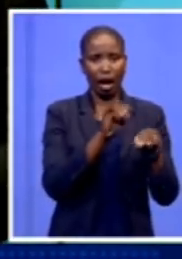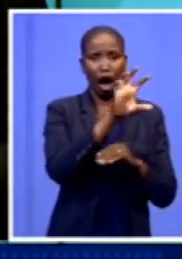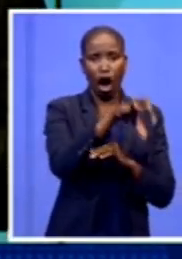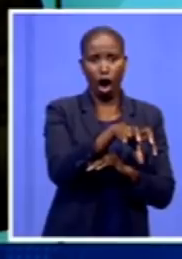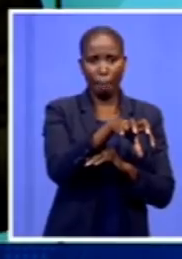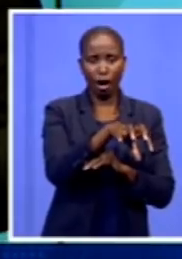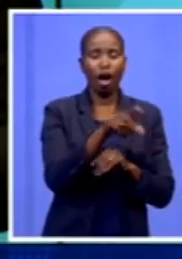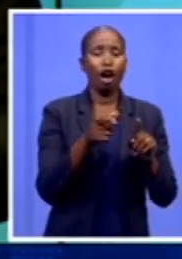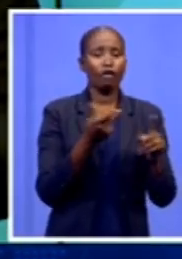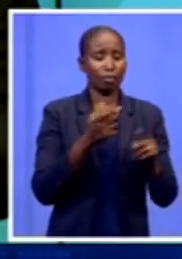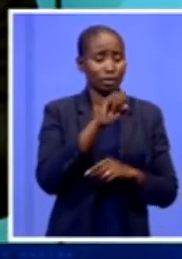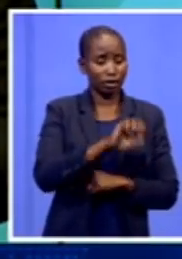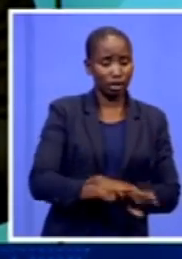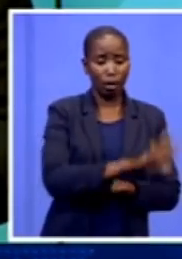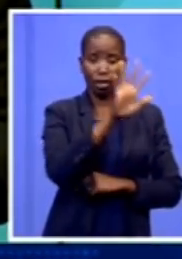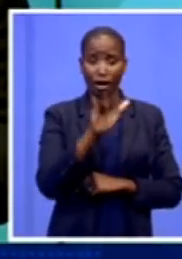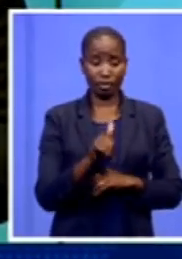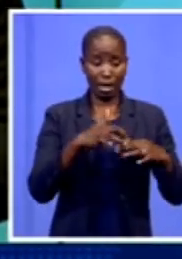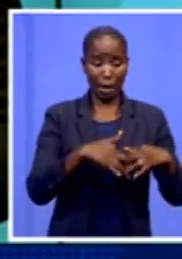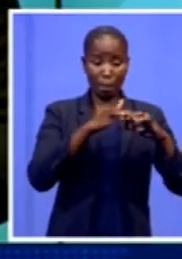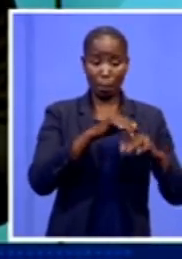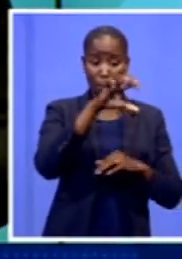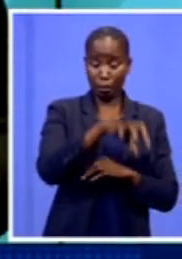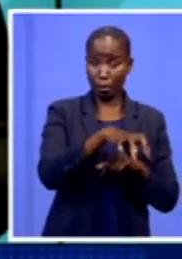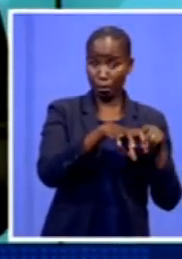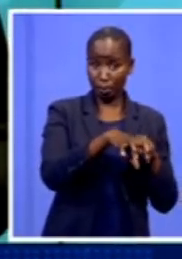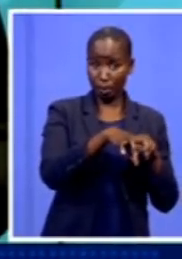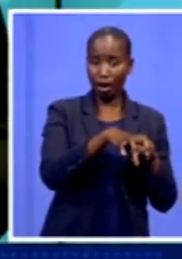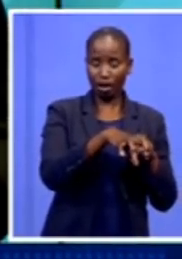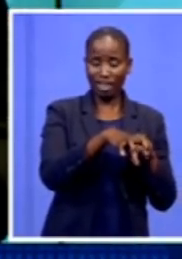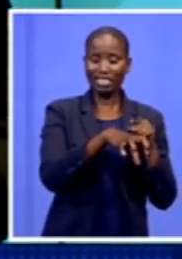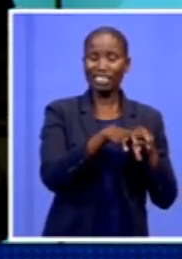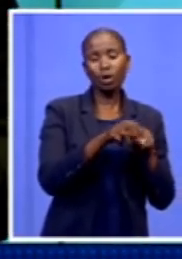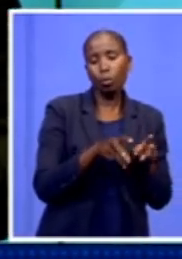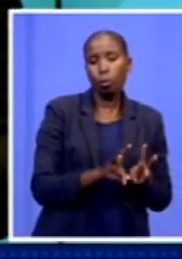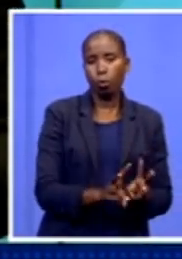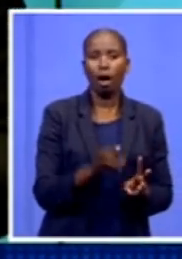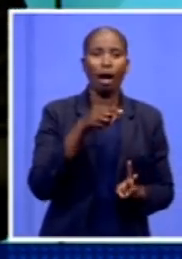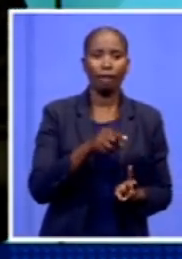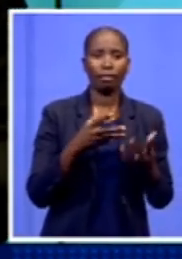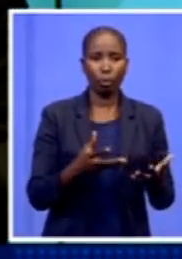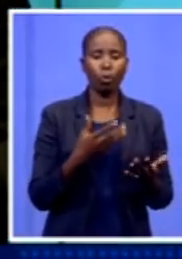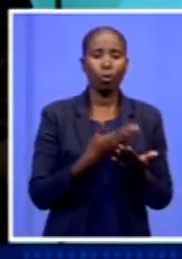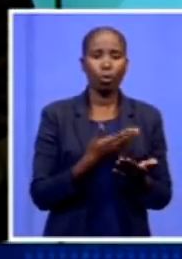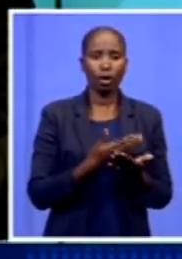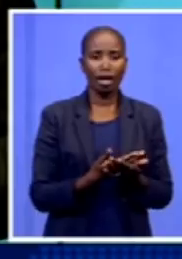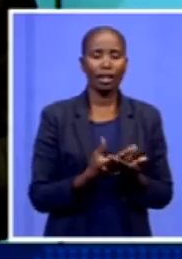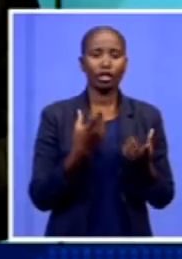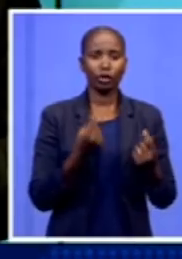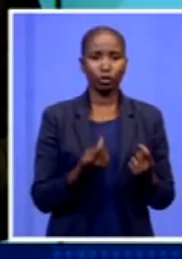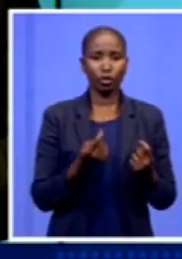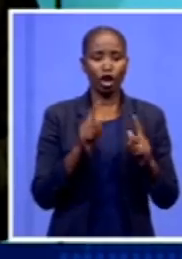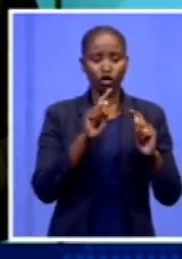use a hub and spoke model to transfer a comprehensive technology package